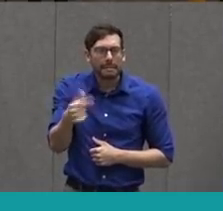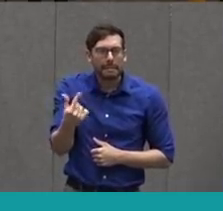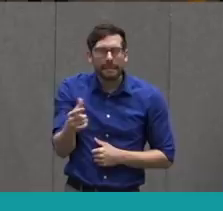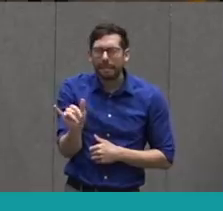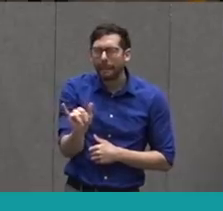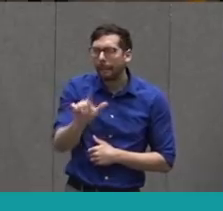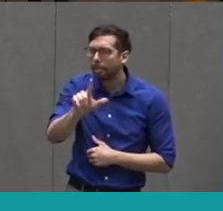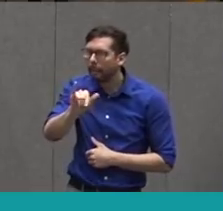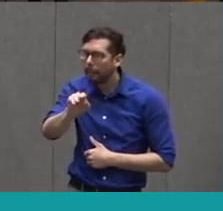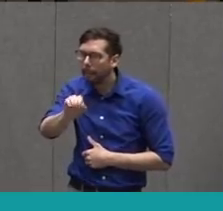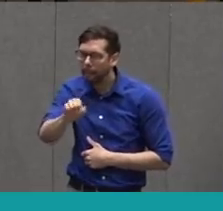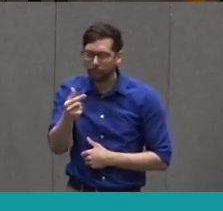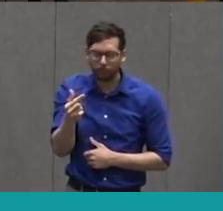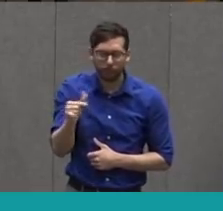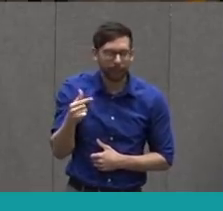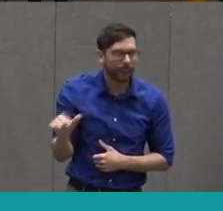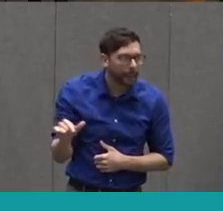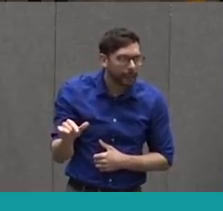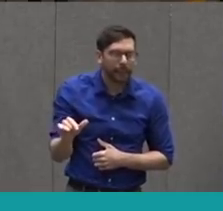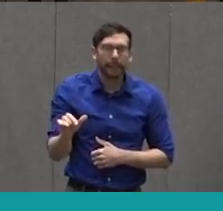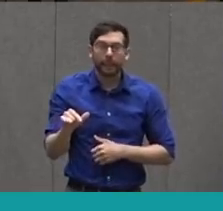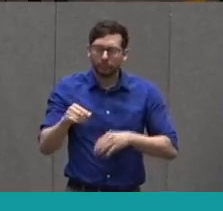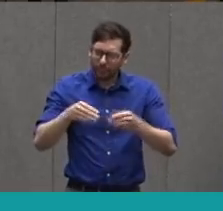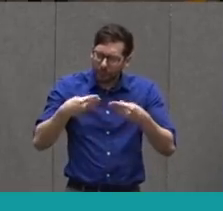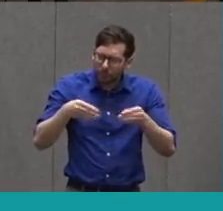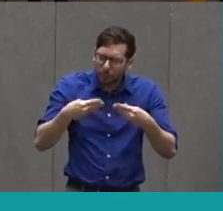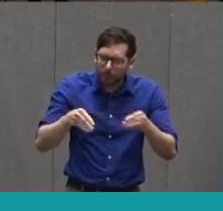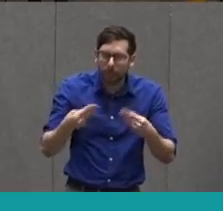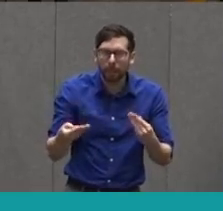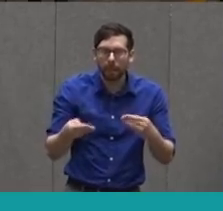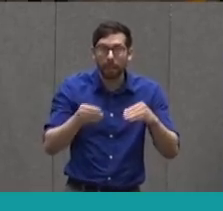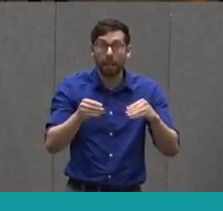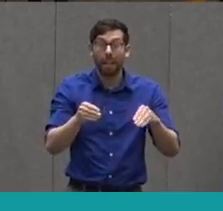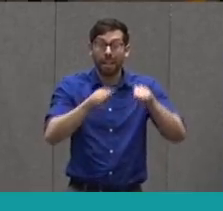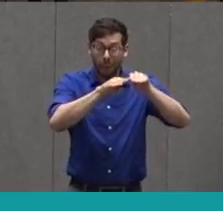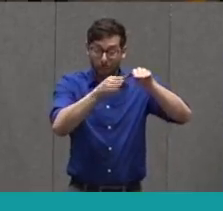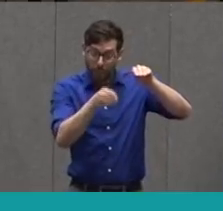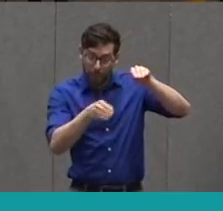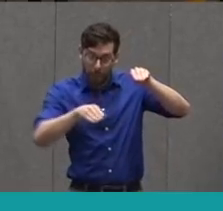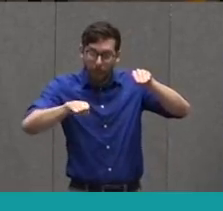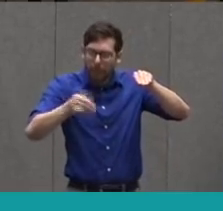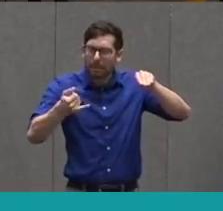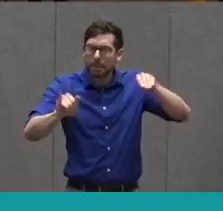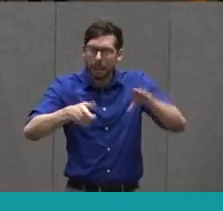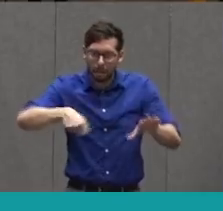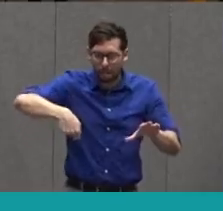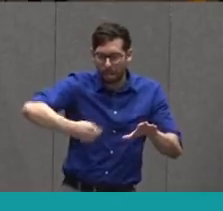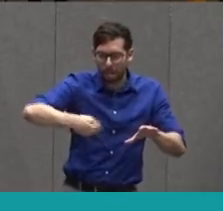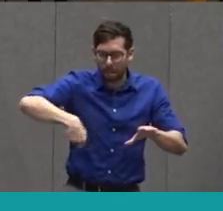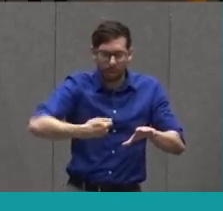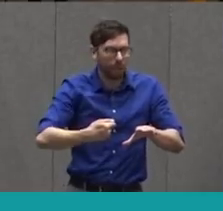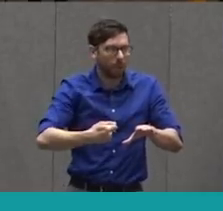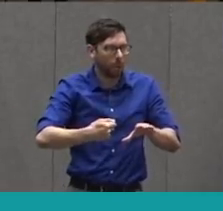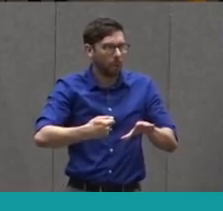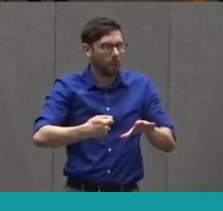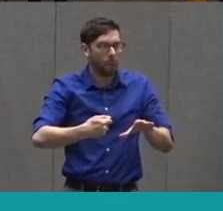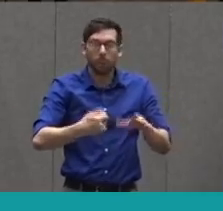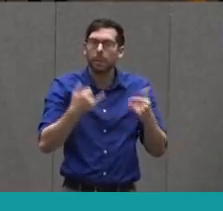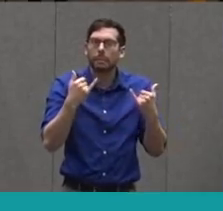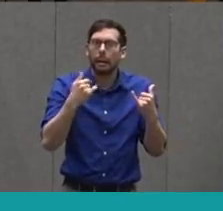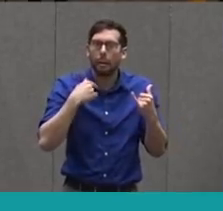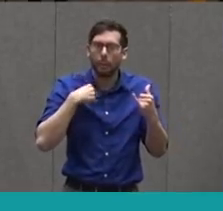is rounded. We can scoop with it. The fork, actually, this is a 3-in-1 now that I look